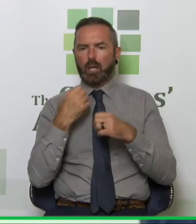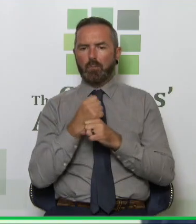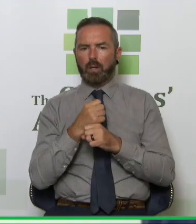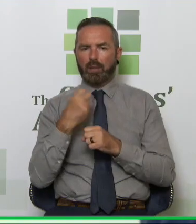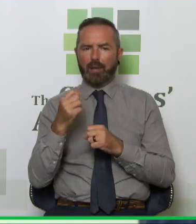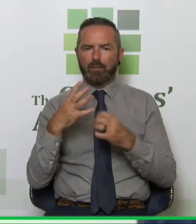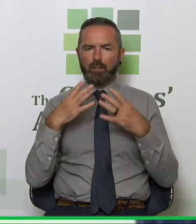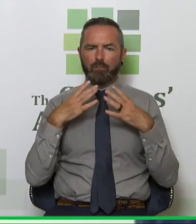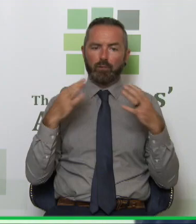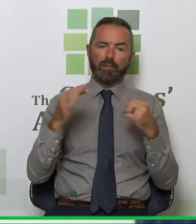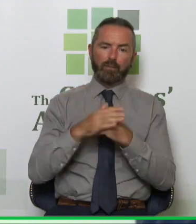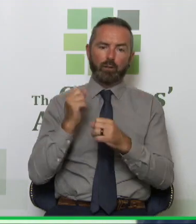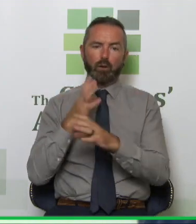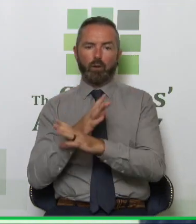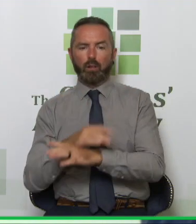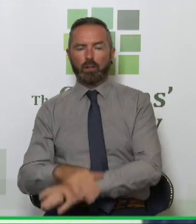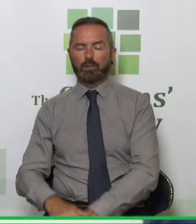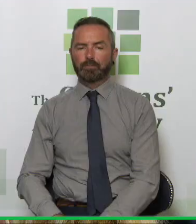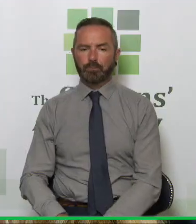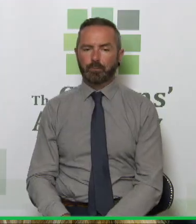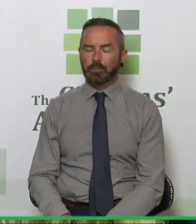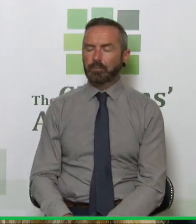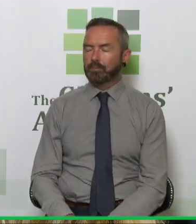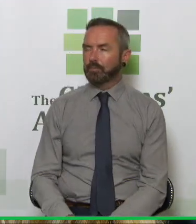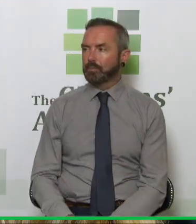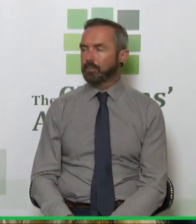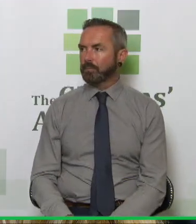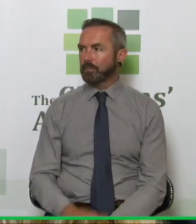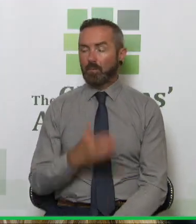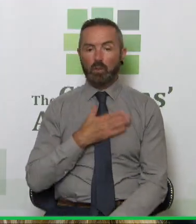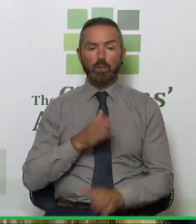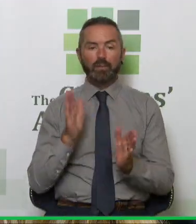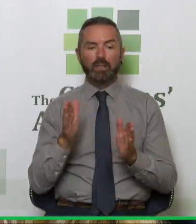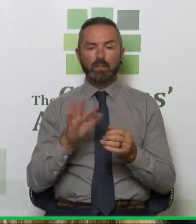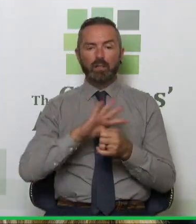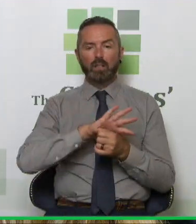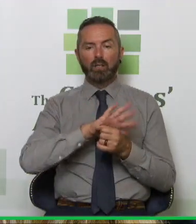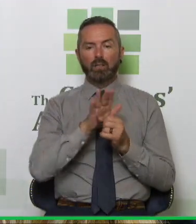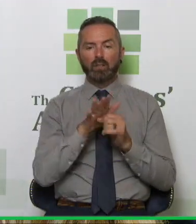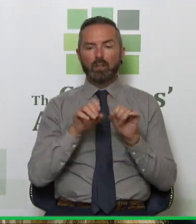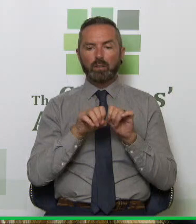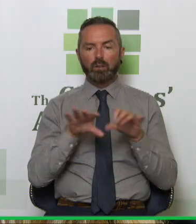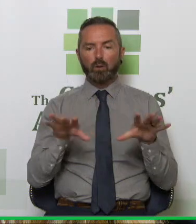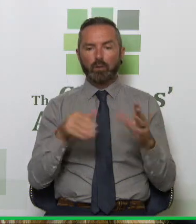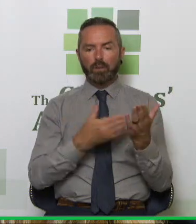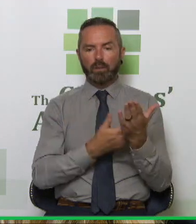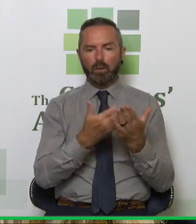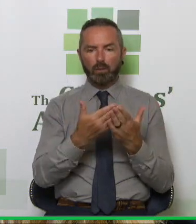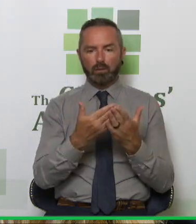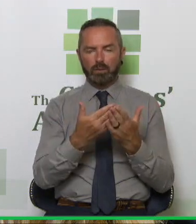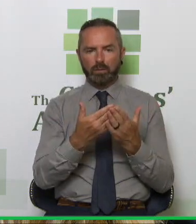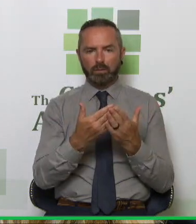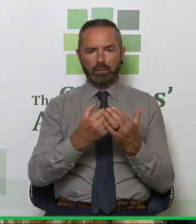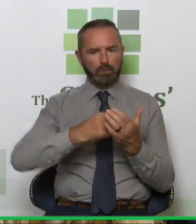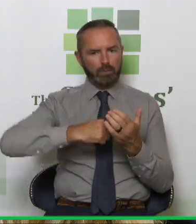a free-for-all and just taking all sanctions. And just to finish, the COVID laws were very well kept, but